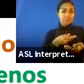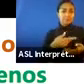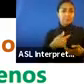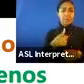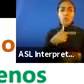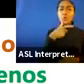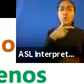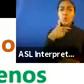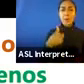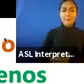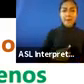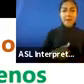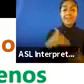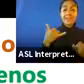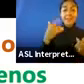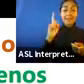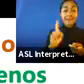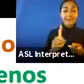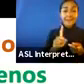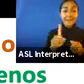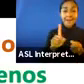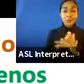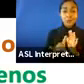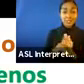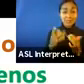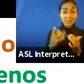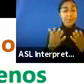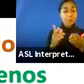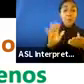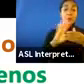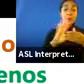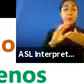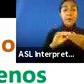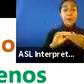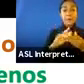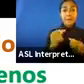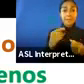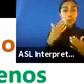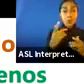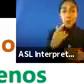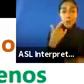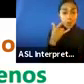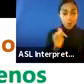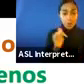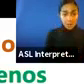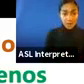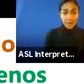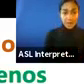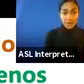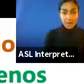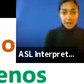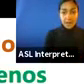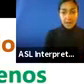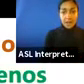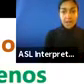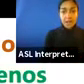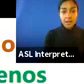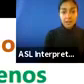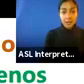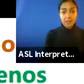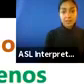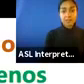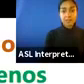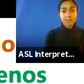We have dwindling choices, and y'all might be saying things out loud, but you don't know what it looks like. So this is the opportunity to